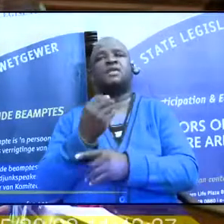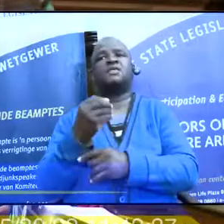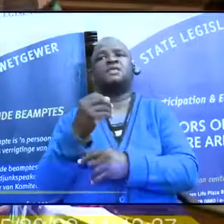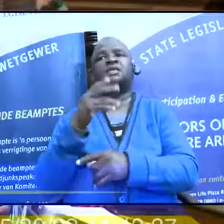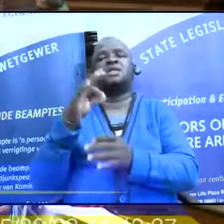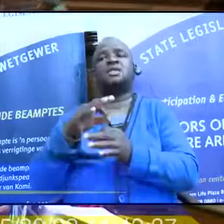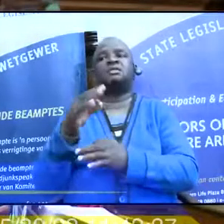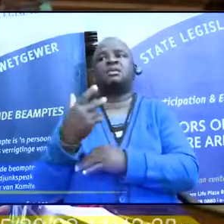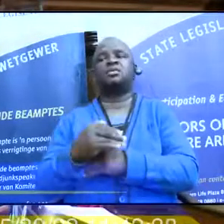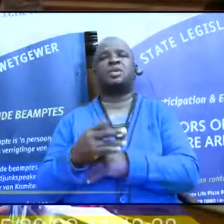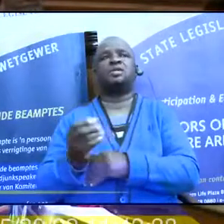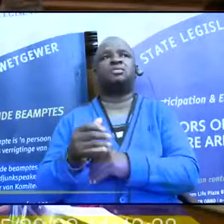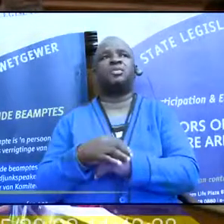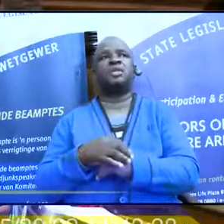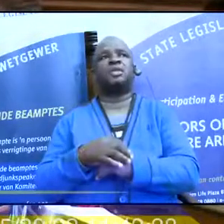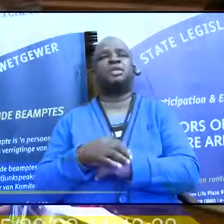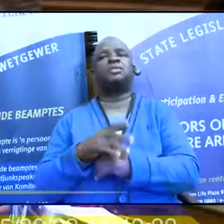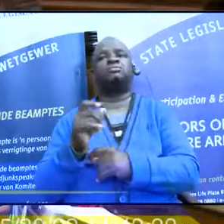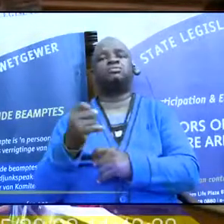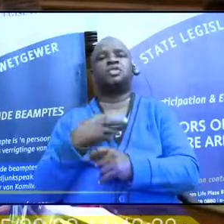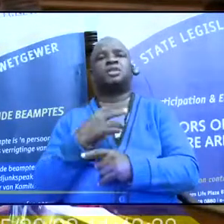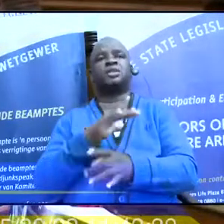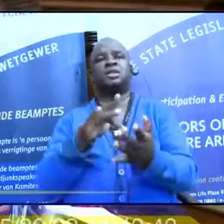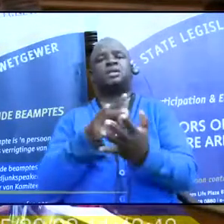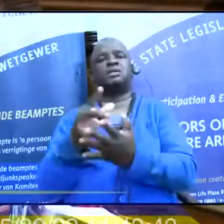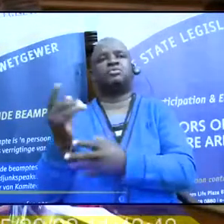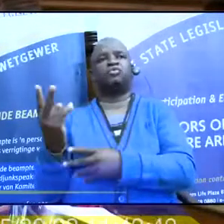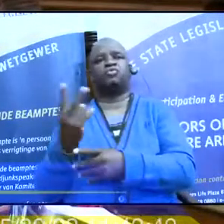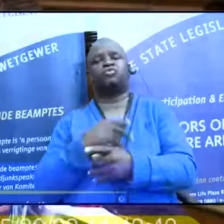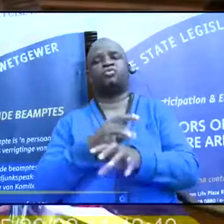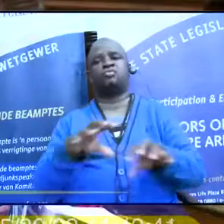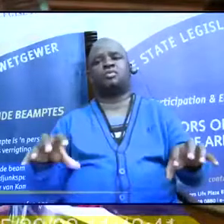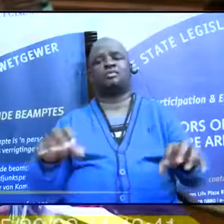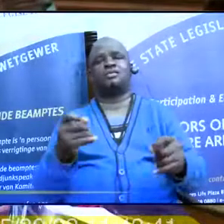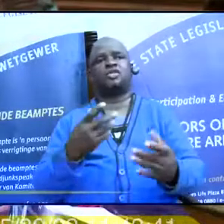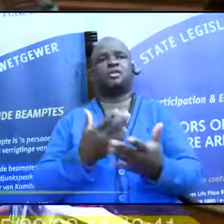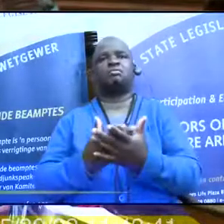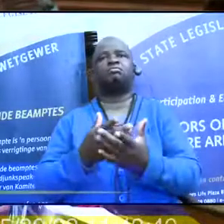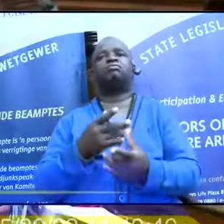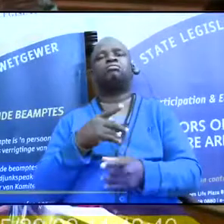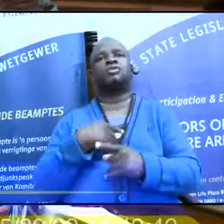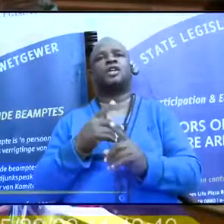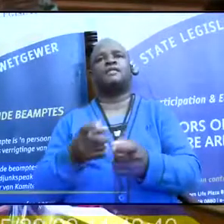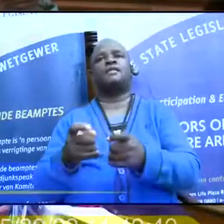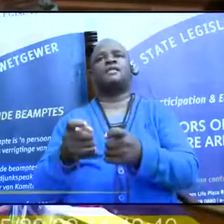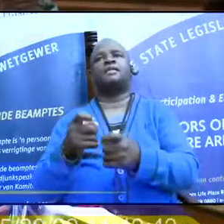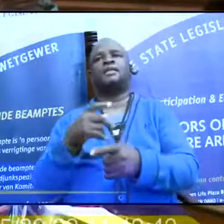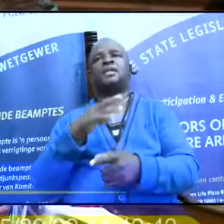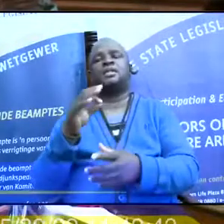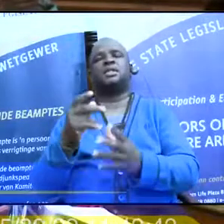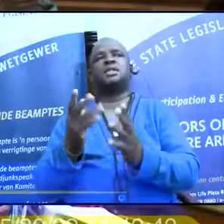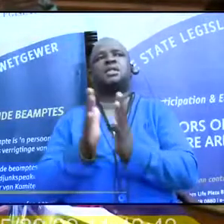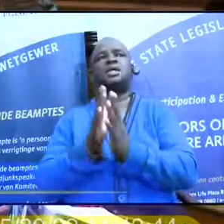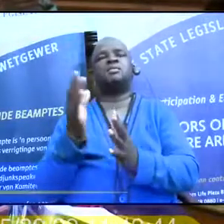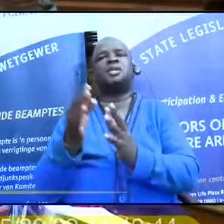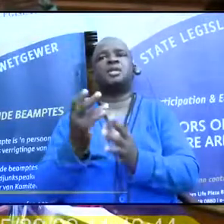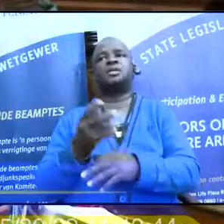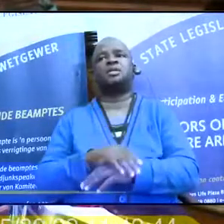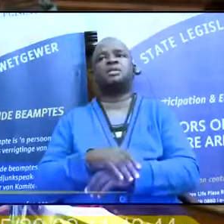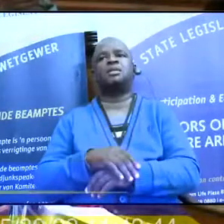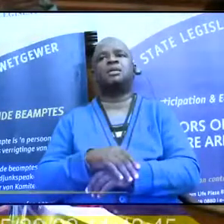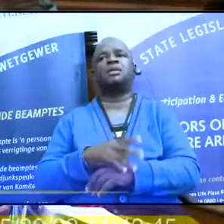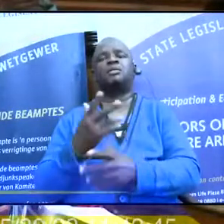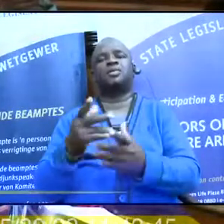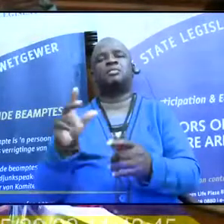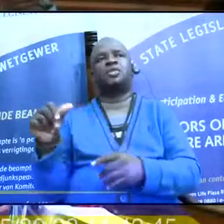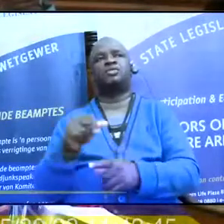outside there we've got two saving stations let's just be quick 10 minutes and then you must be back let's